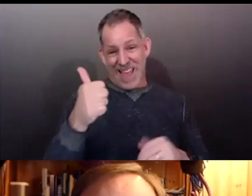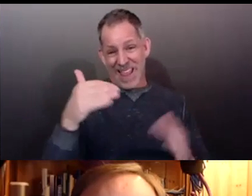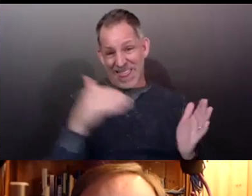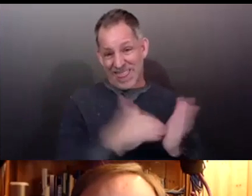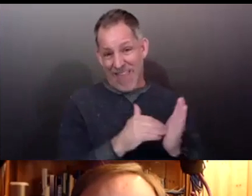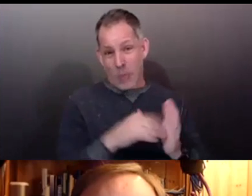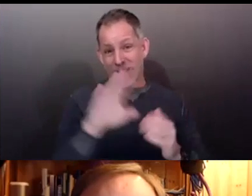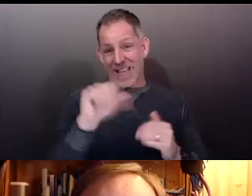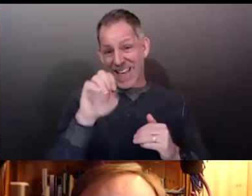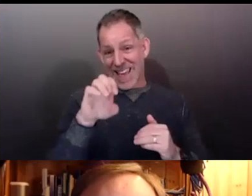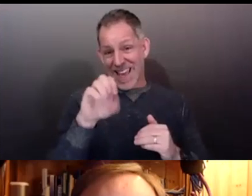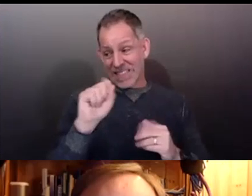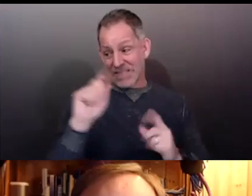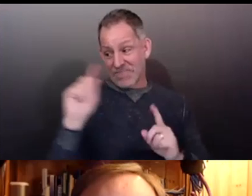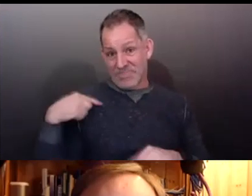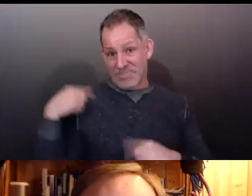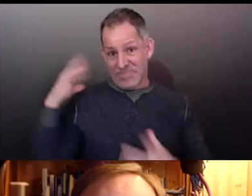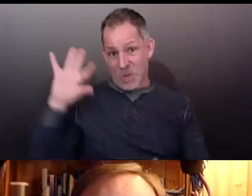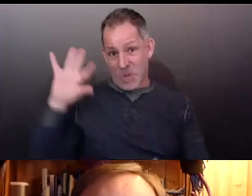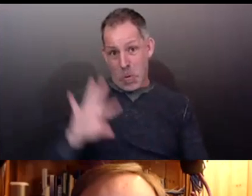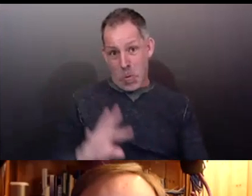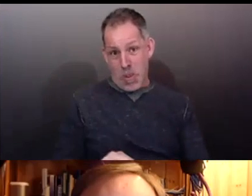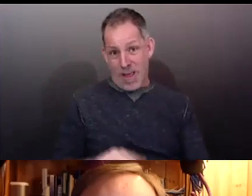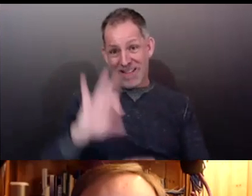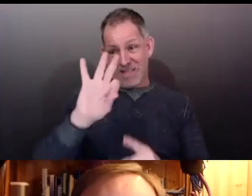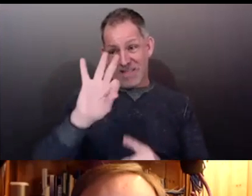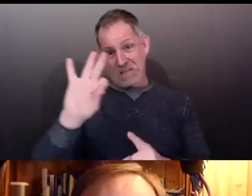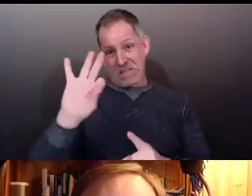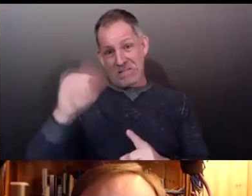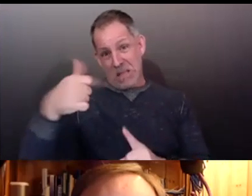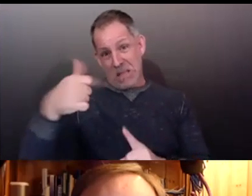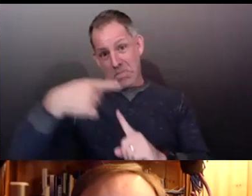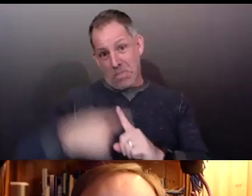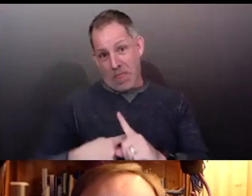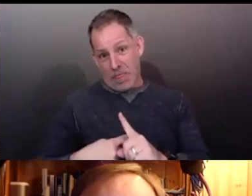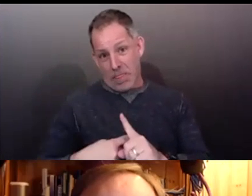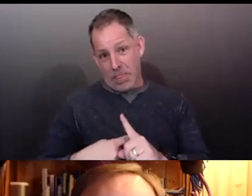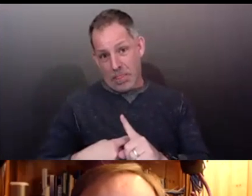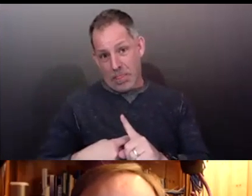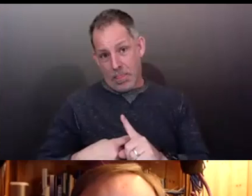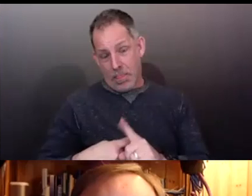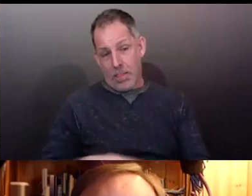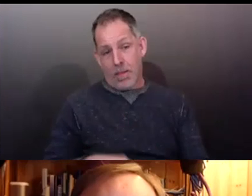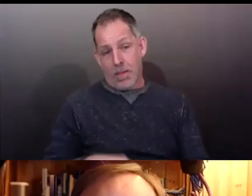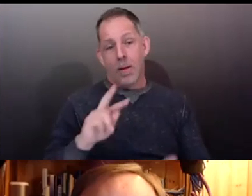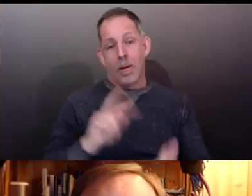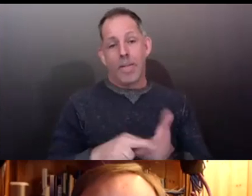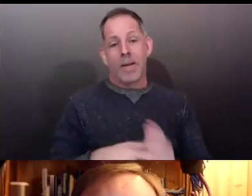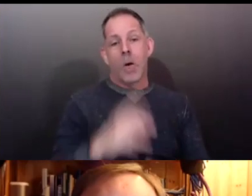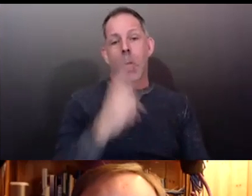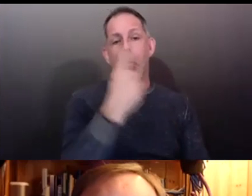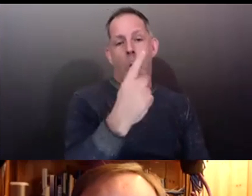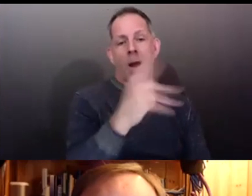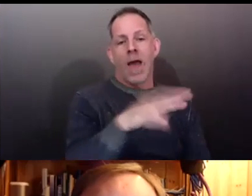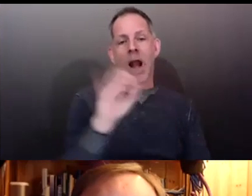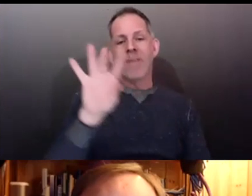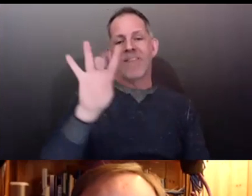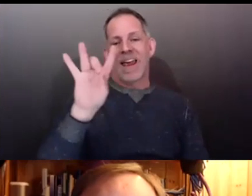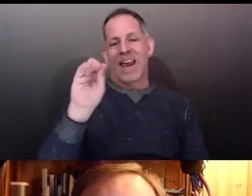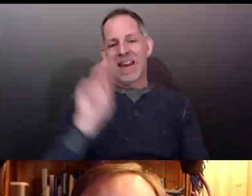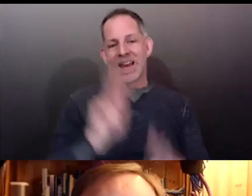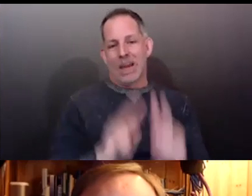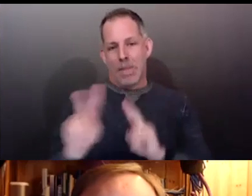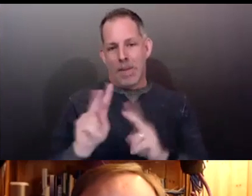So that would be 1 in 80 people out there. So the vast majority of us have not had to deal with this. So